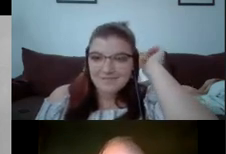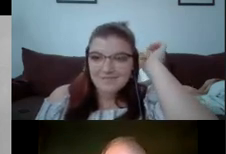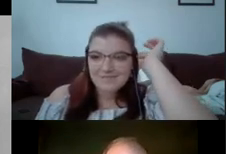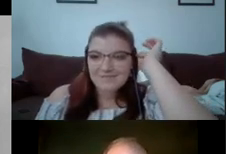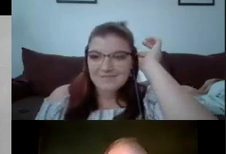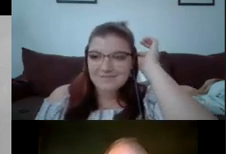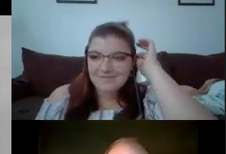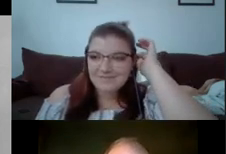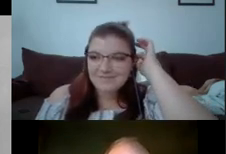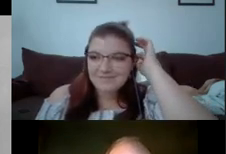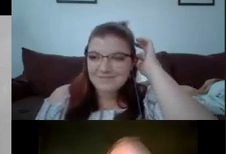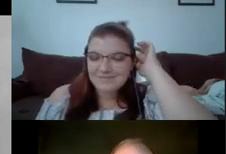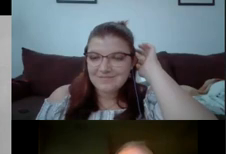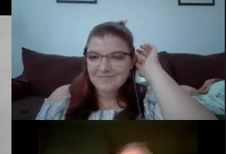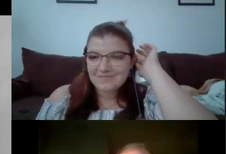than she did.